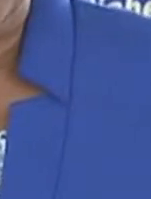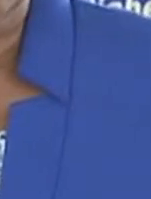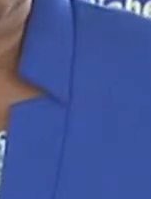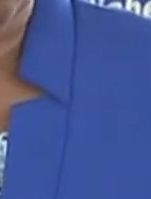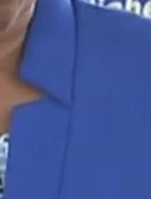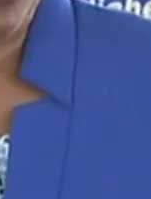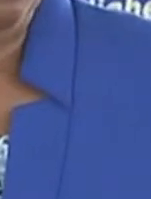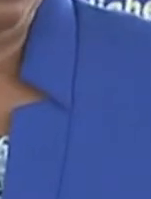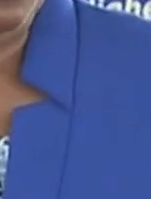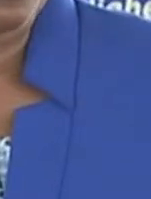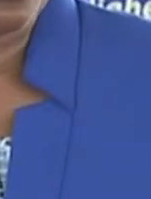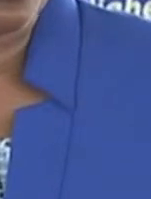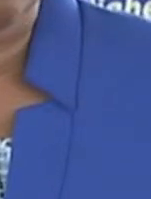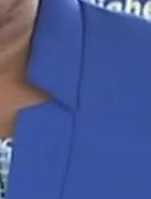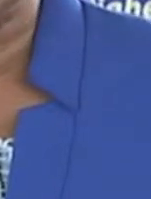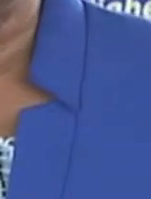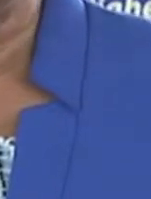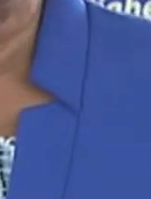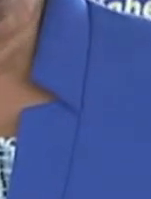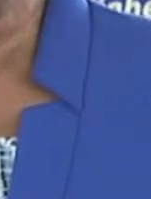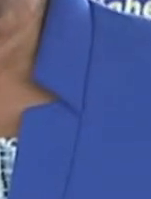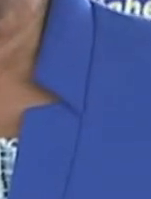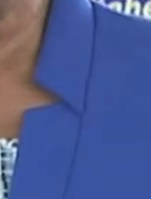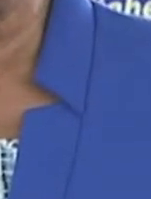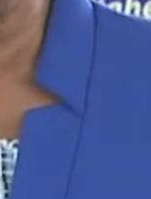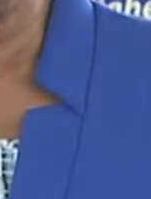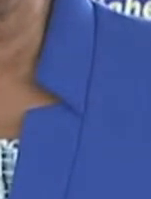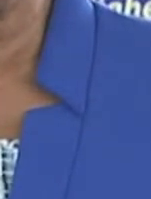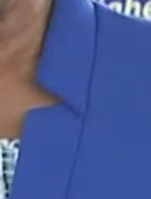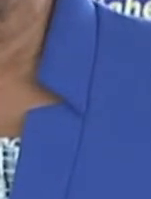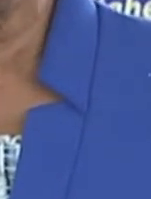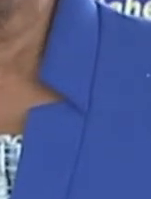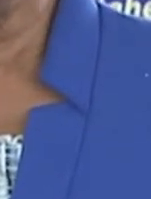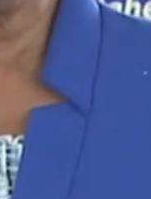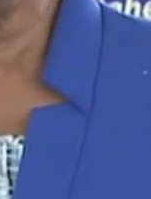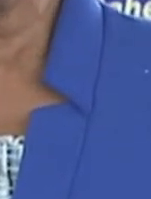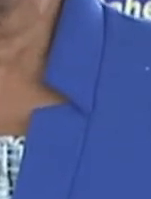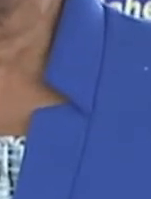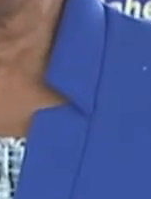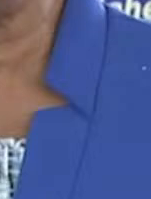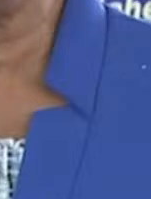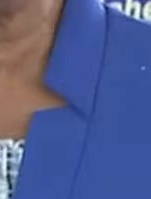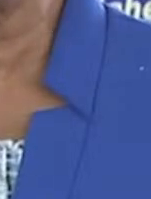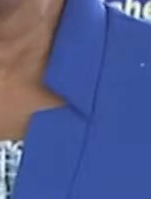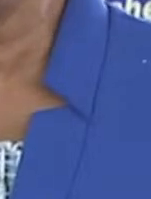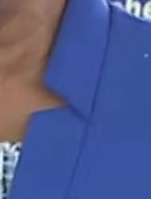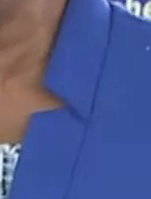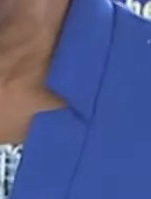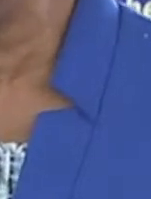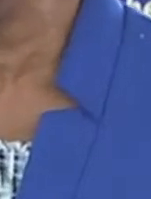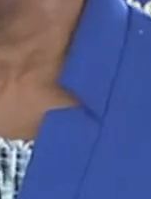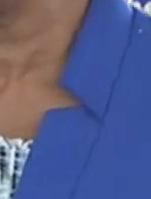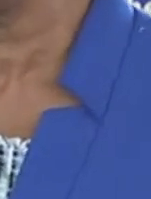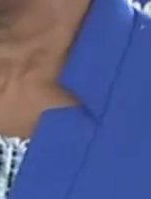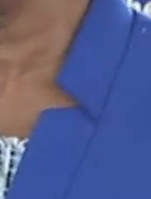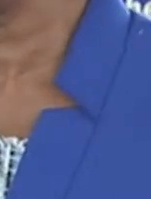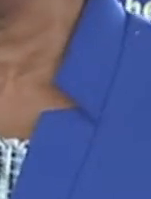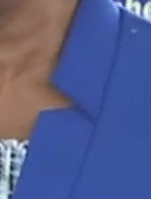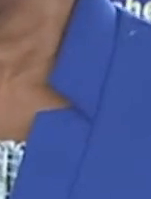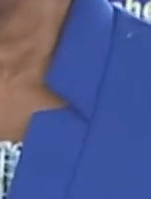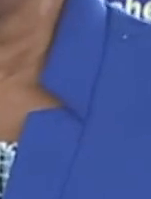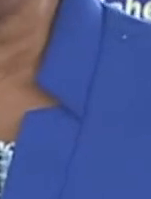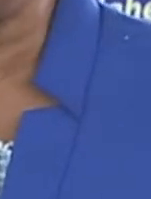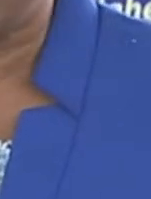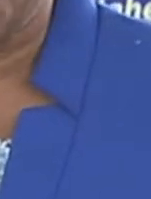so part of why we have introduced this, and we are going to be having them regularly, so please